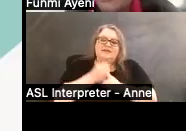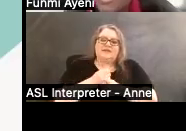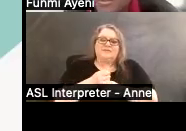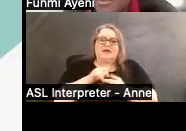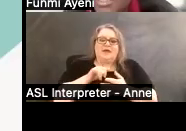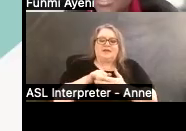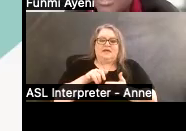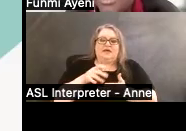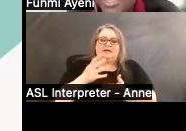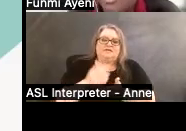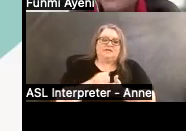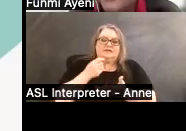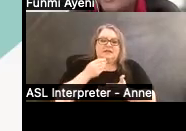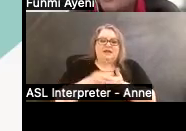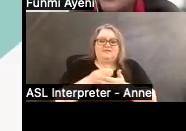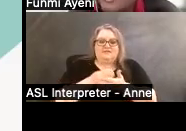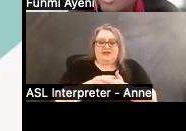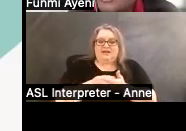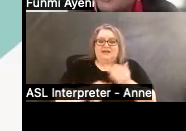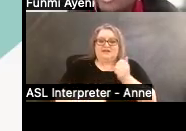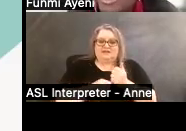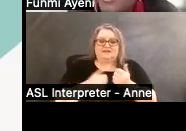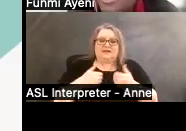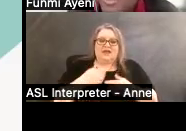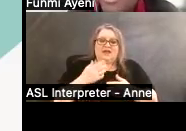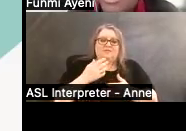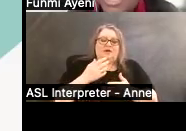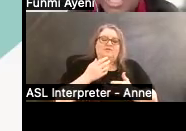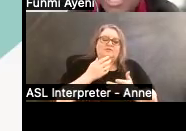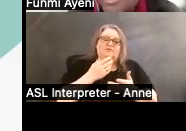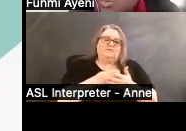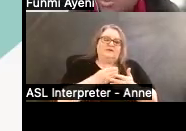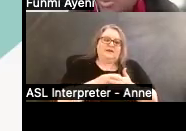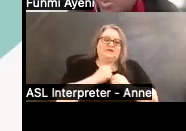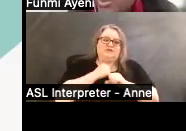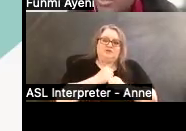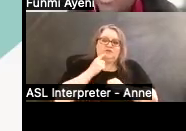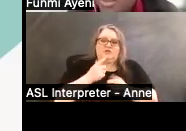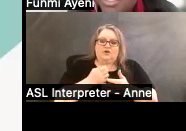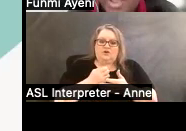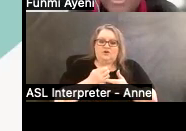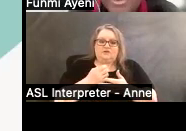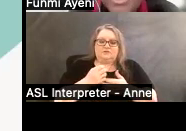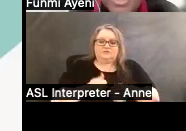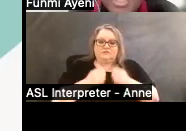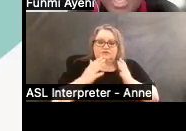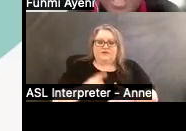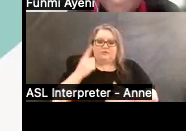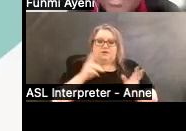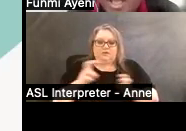financial assistance had on the financial and economic security of survivors. And this is one of the quotes from